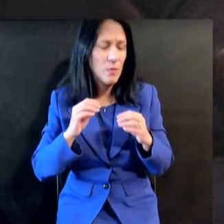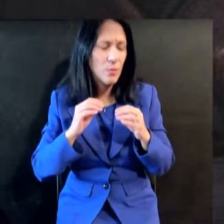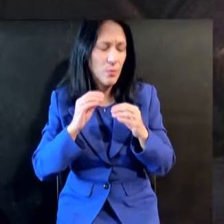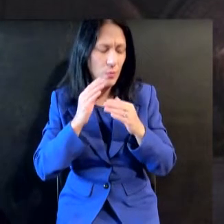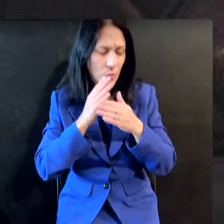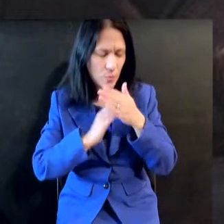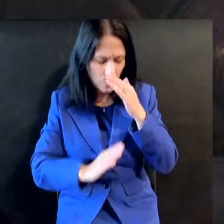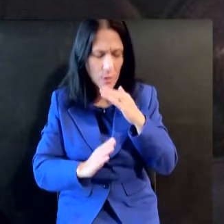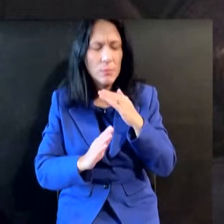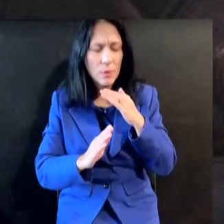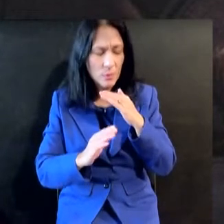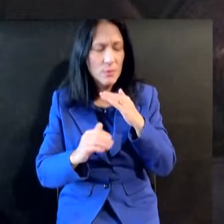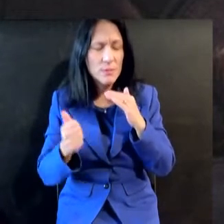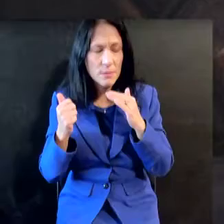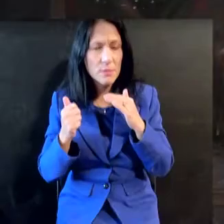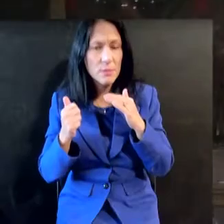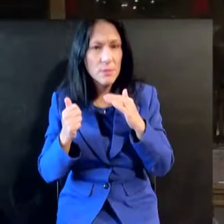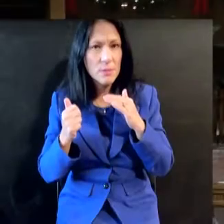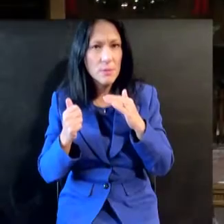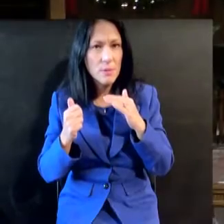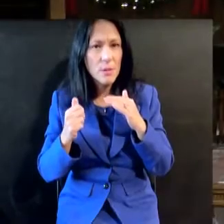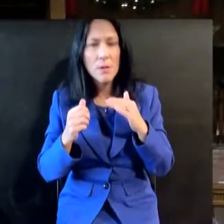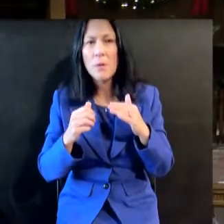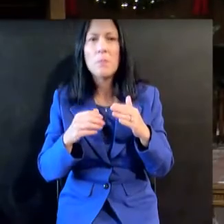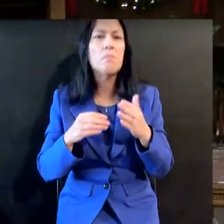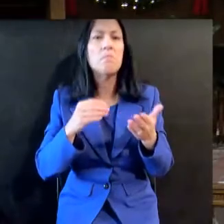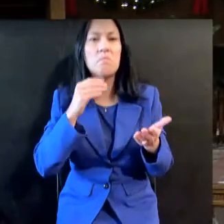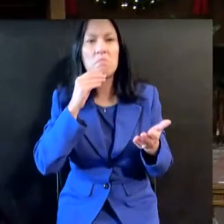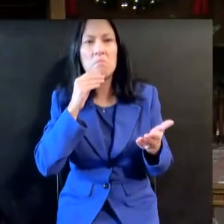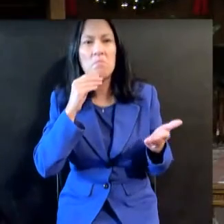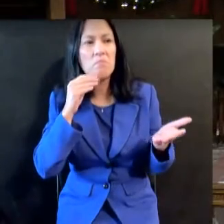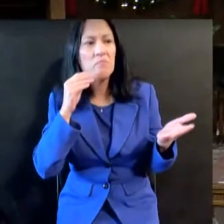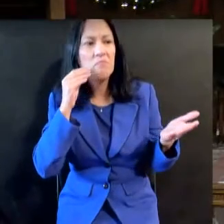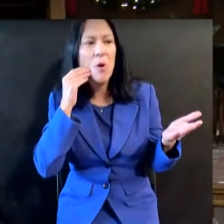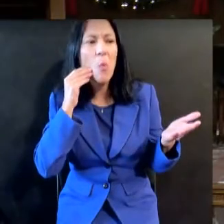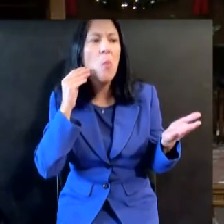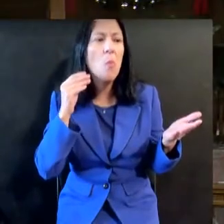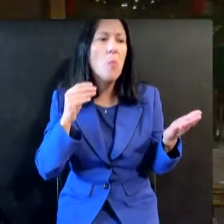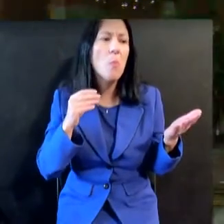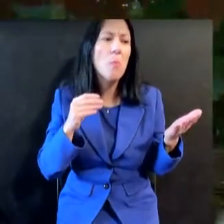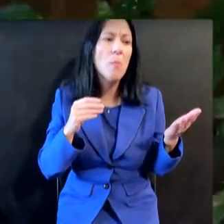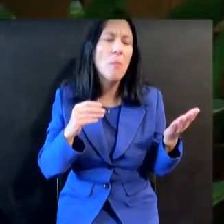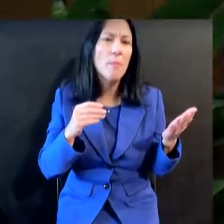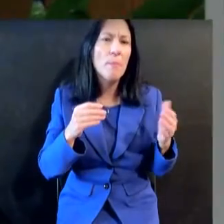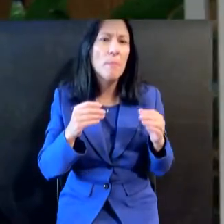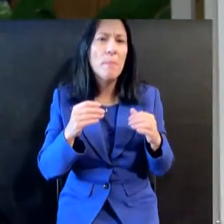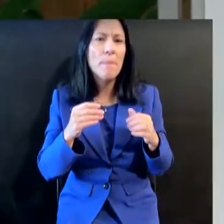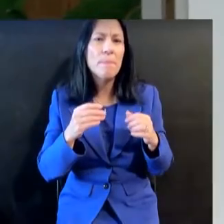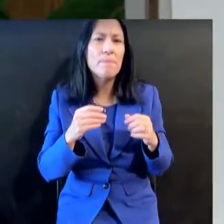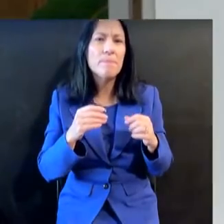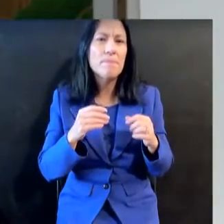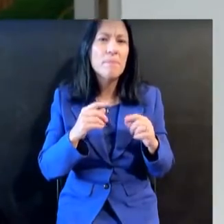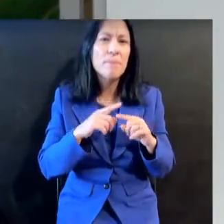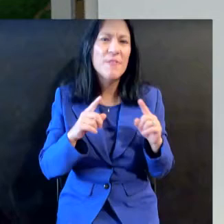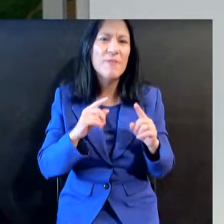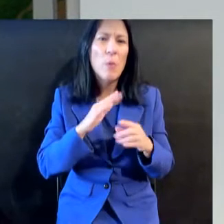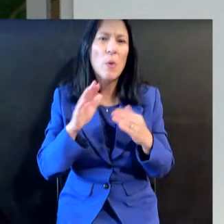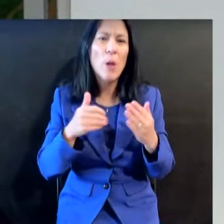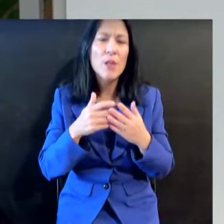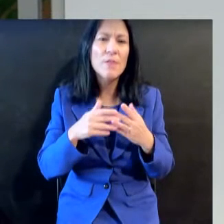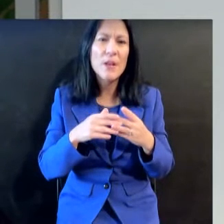more homespun, rustic, whatever you want to call it. Before any of that was cool and hip and chic, it was just how the poor people